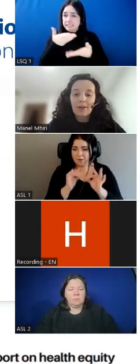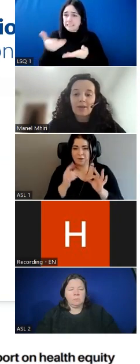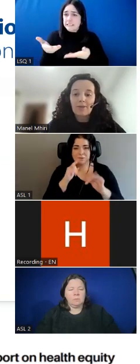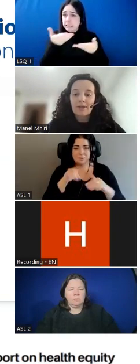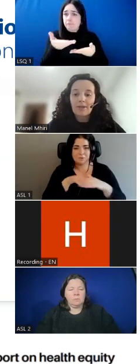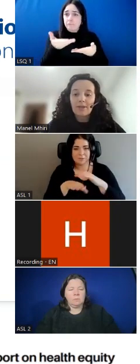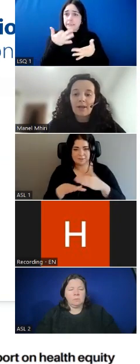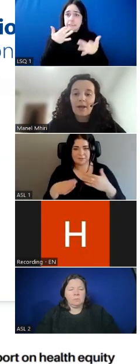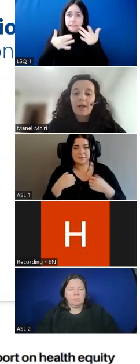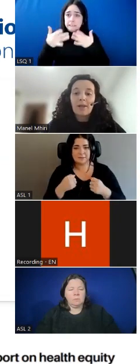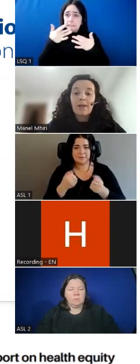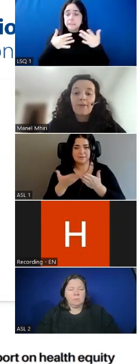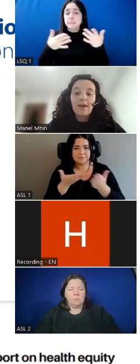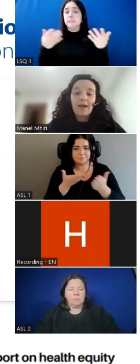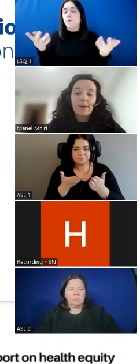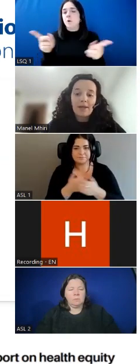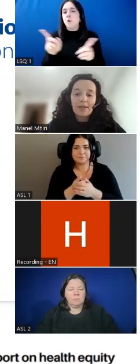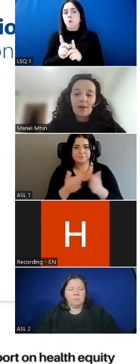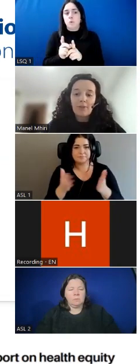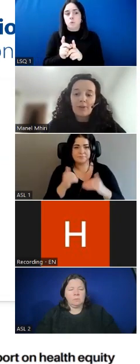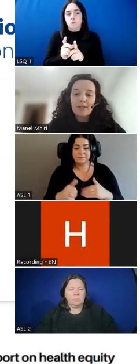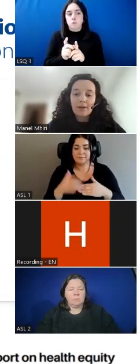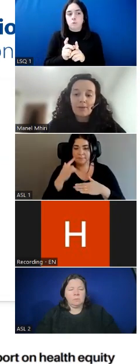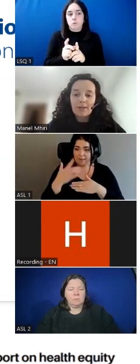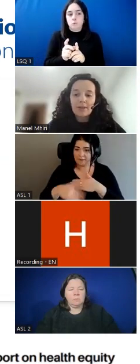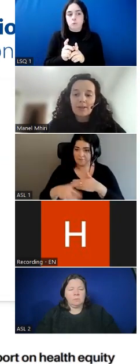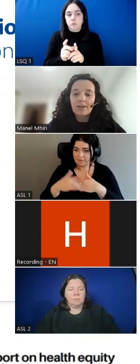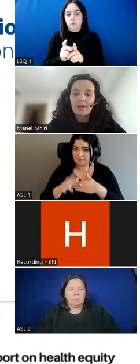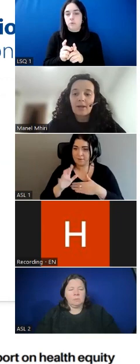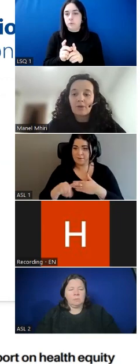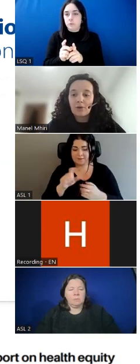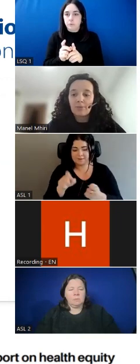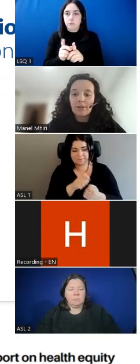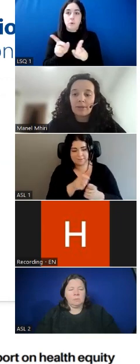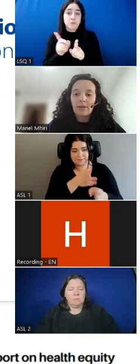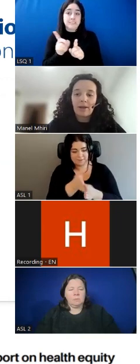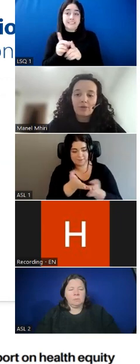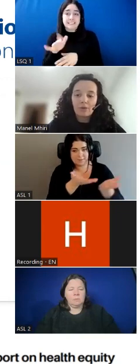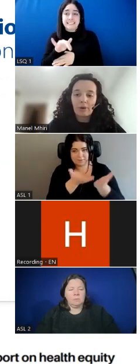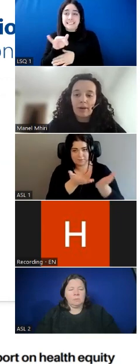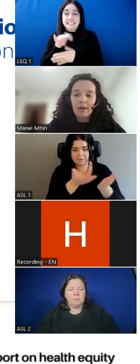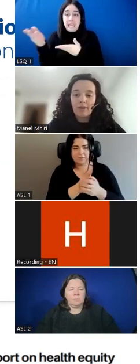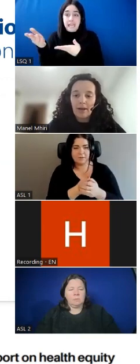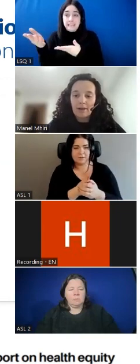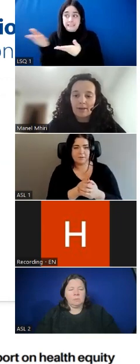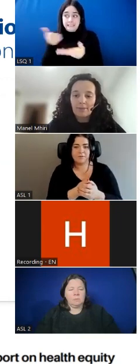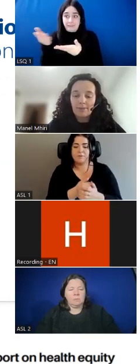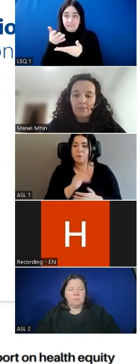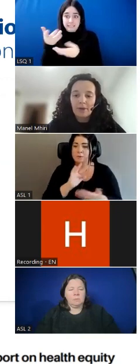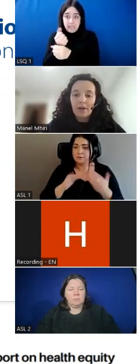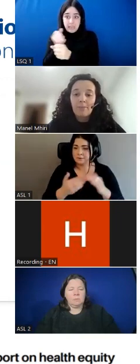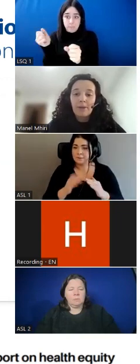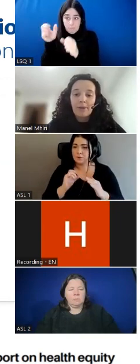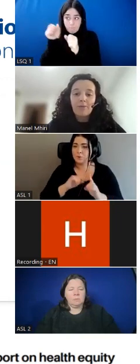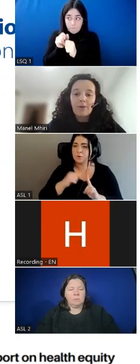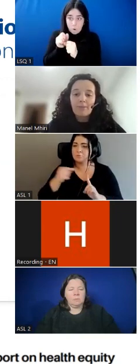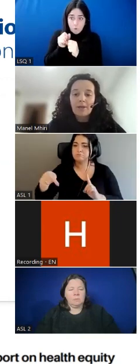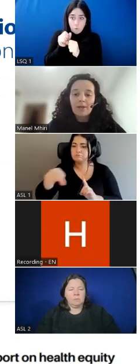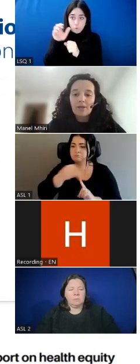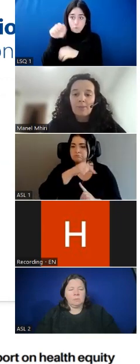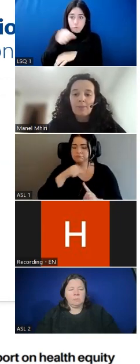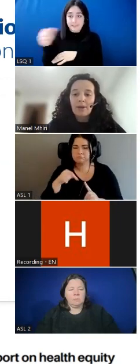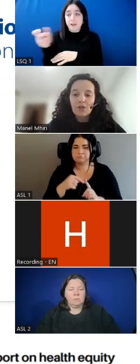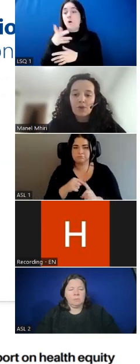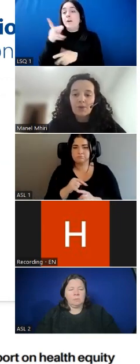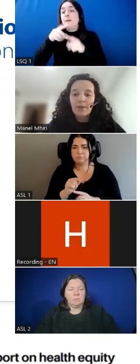accessing health services, the availability of these services in urban and rural areas. But there